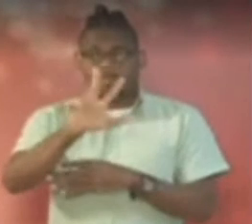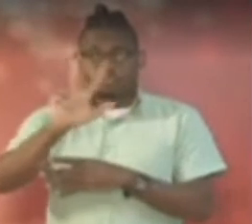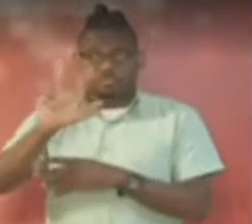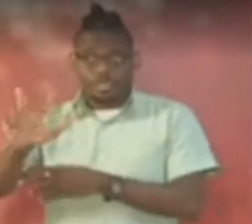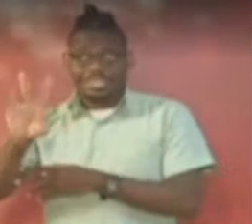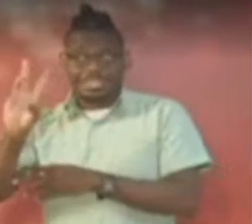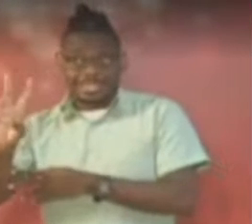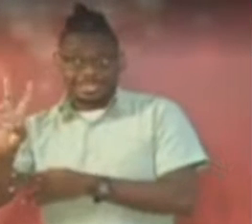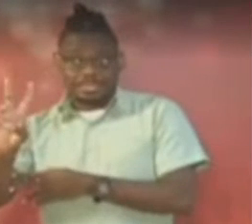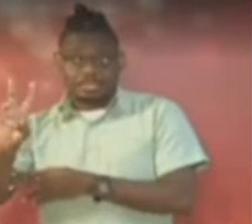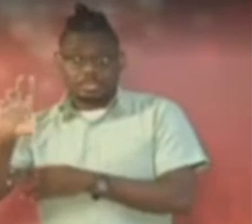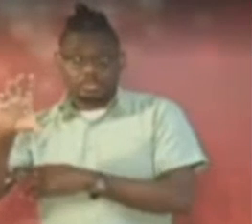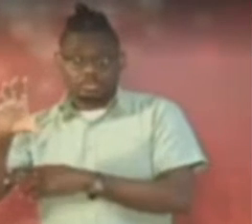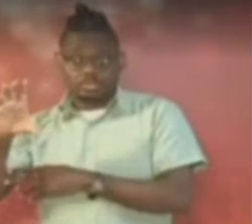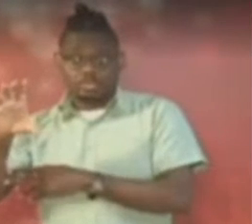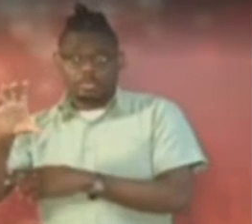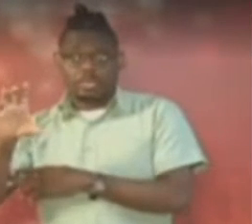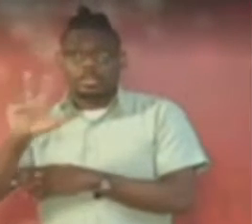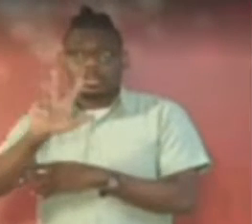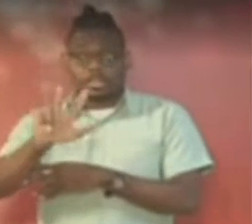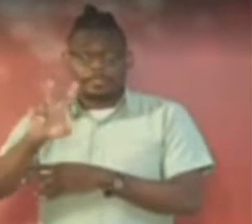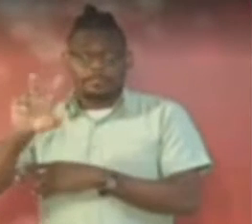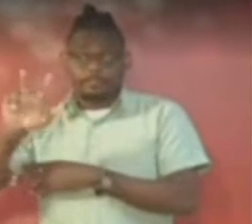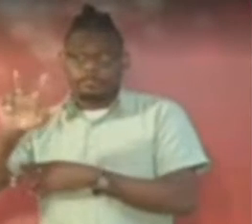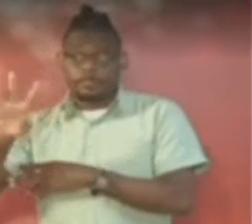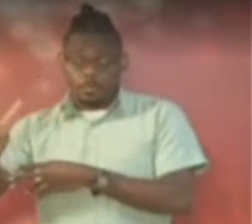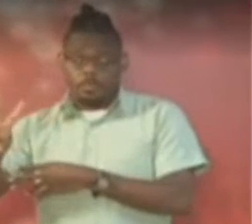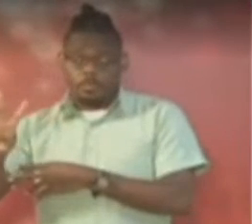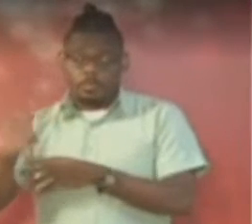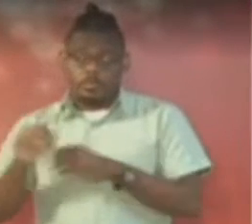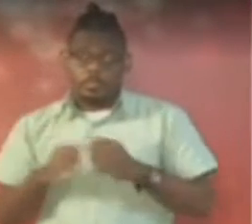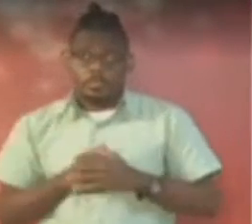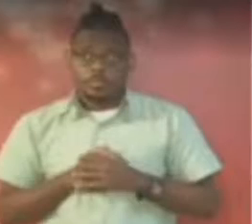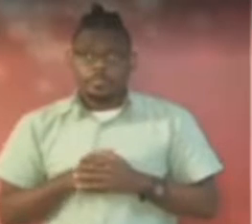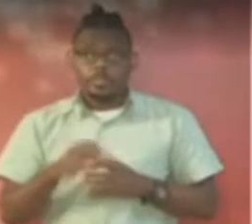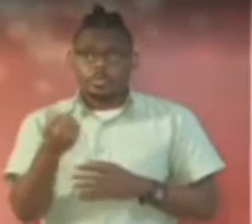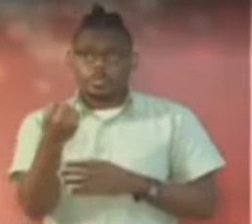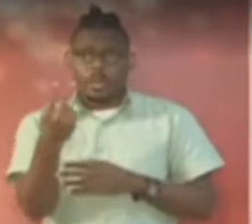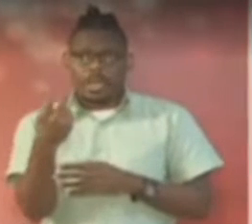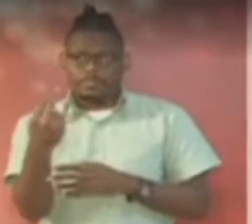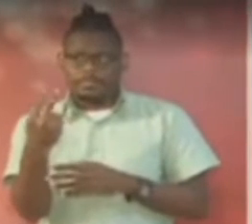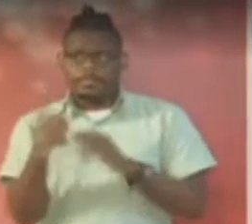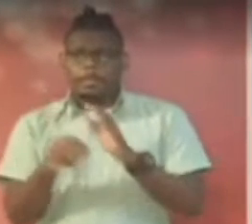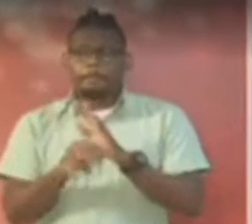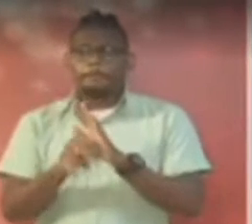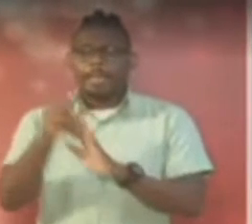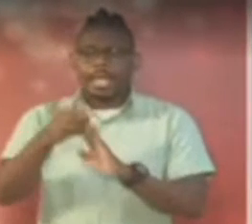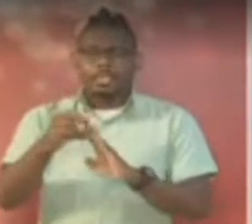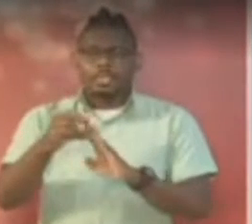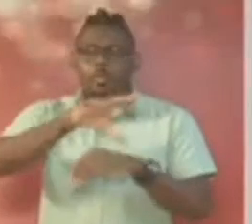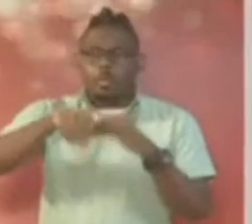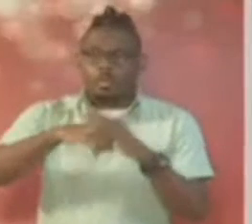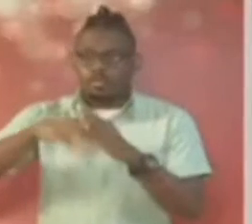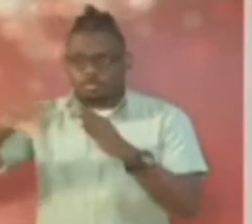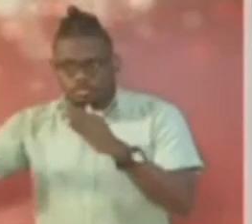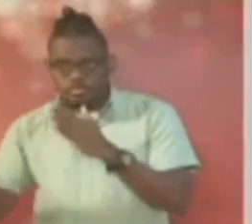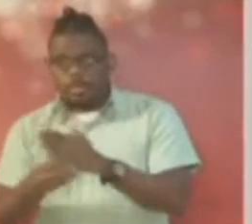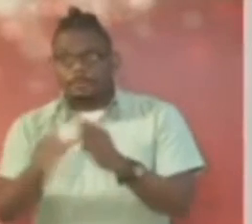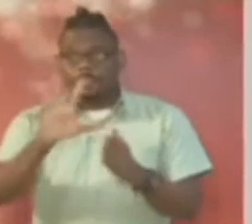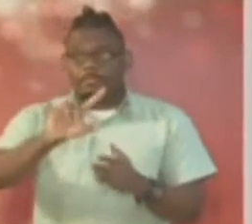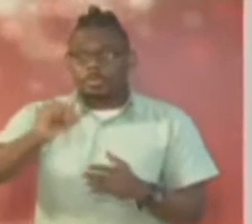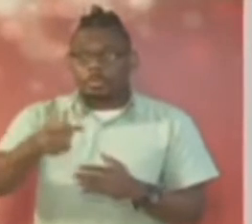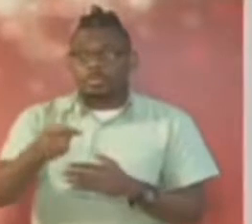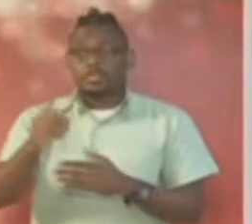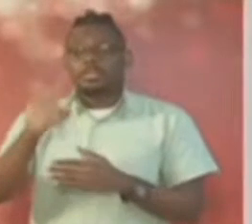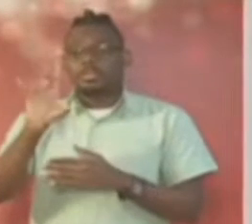53,684. Over the period 12th of March to present, we have a total of 5,754 positive